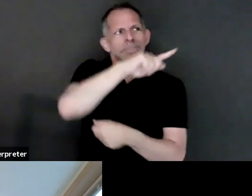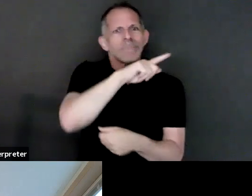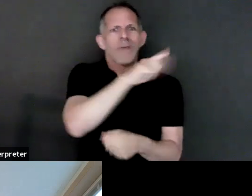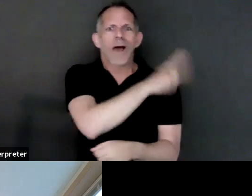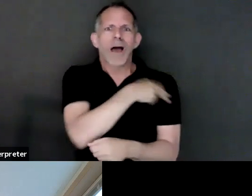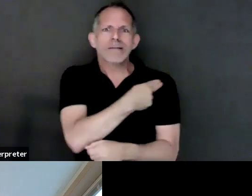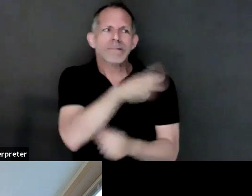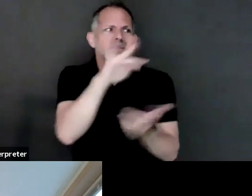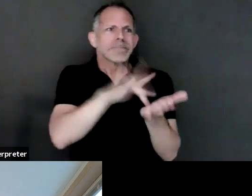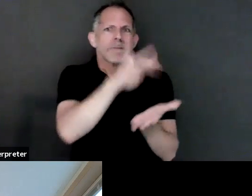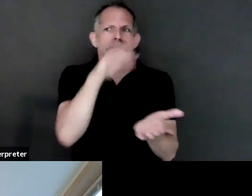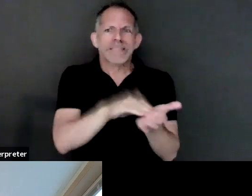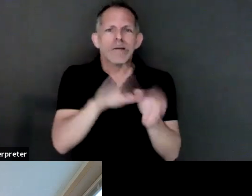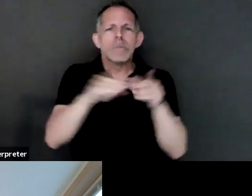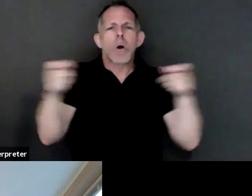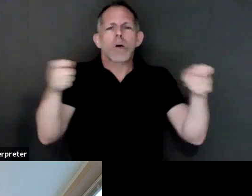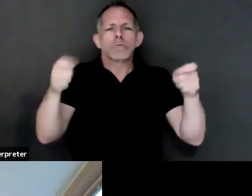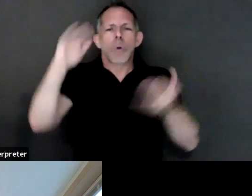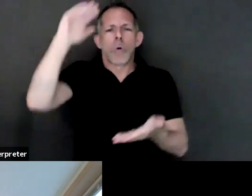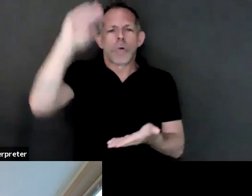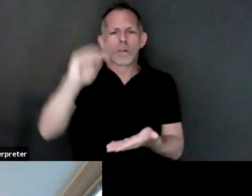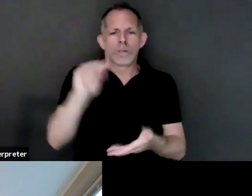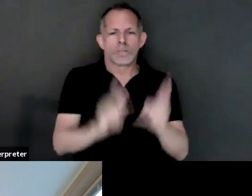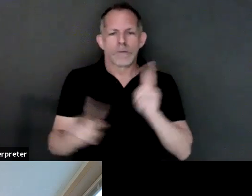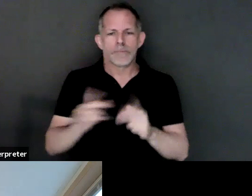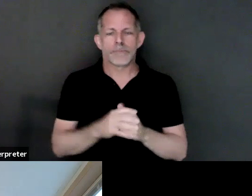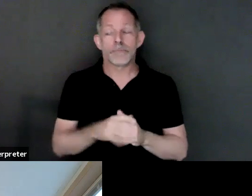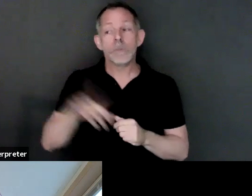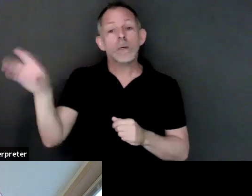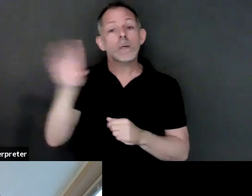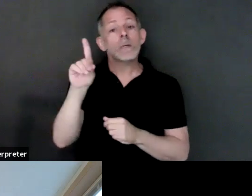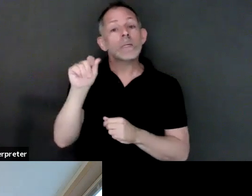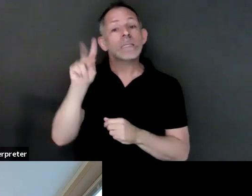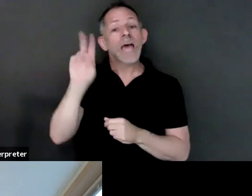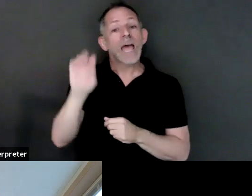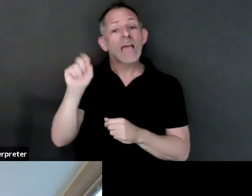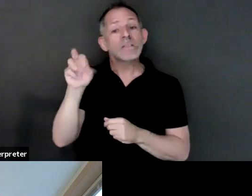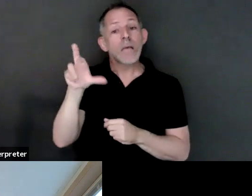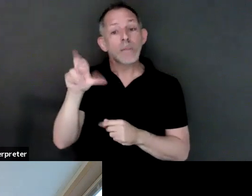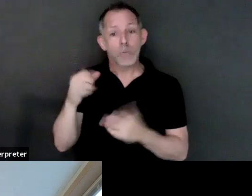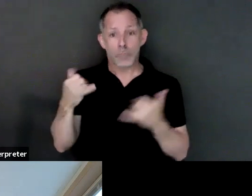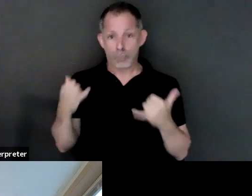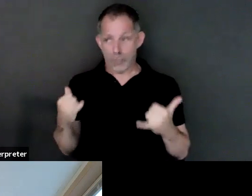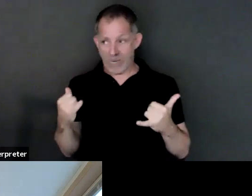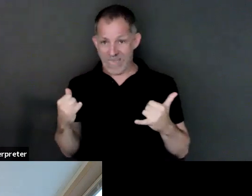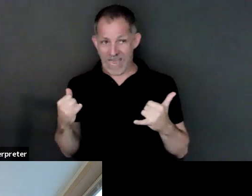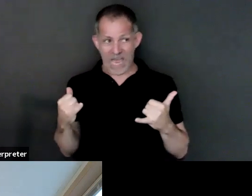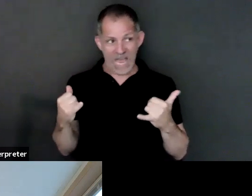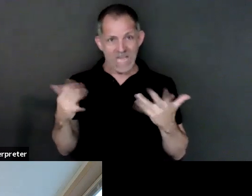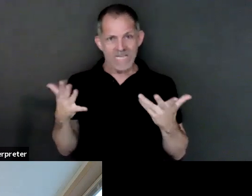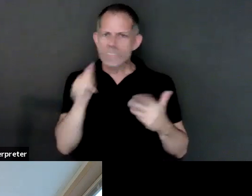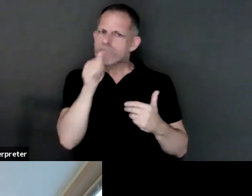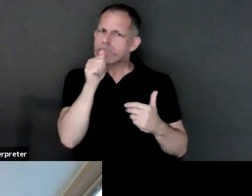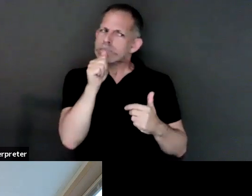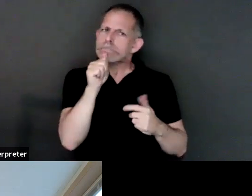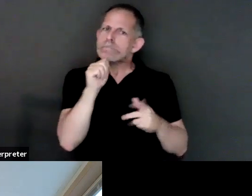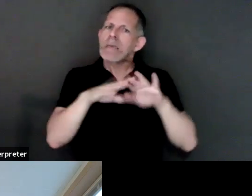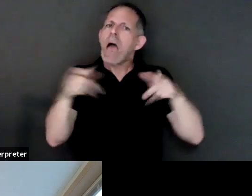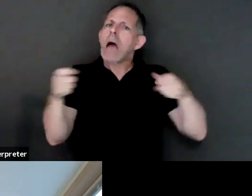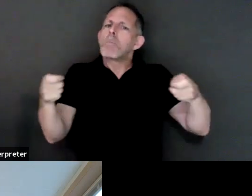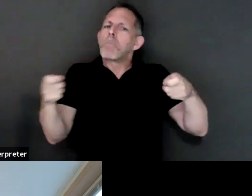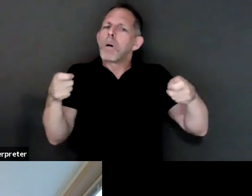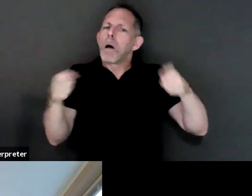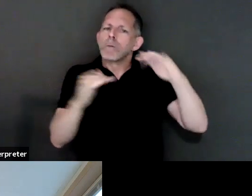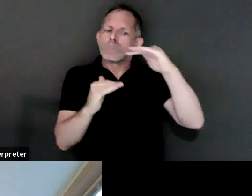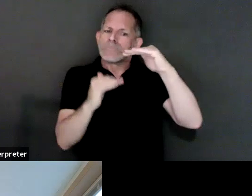they're currently managing with the difficulty, having to transition into triaging care. That's something none of us want